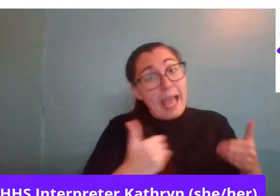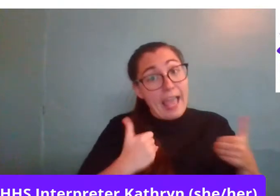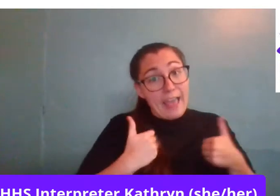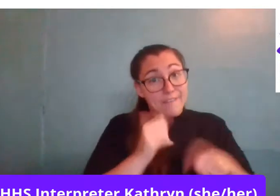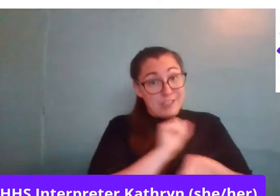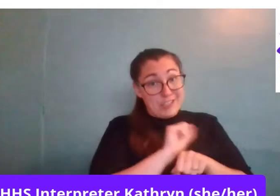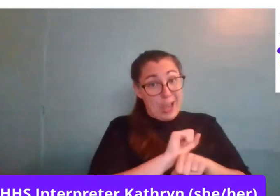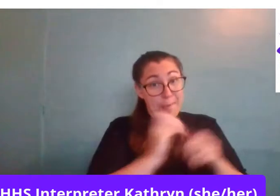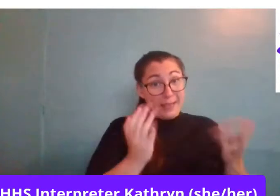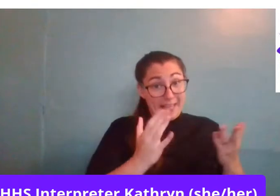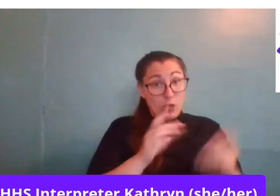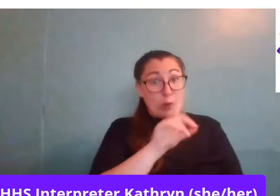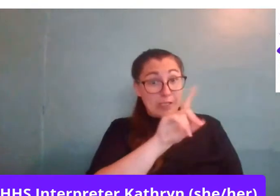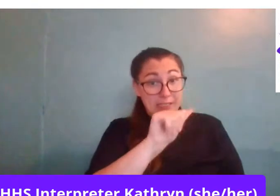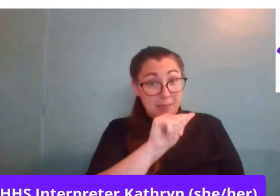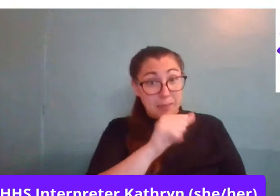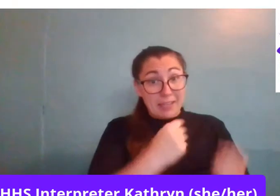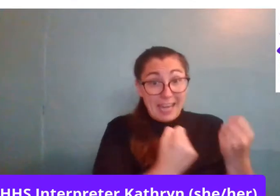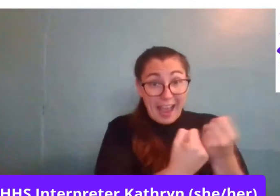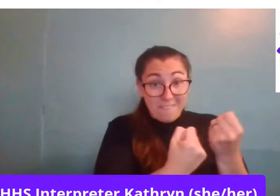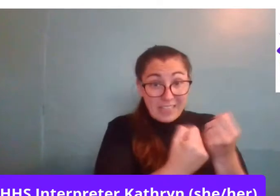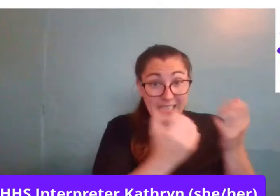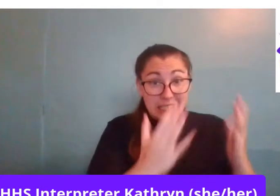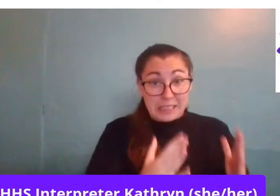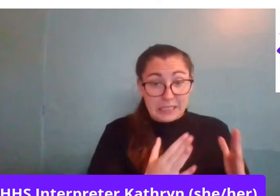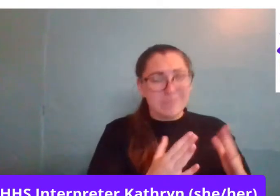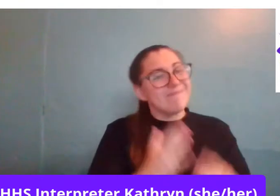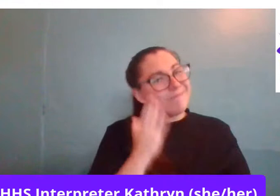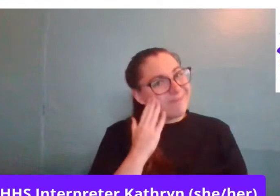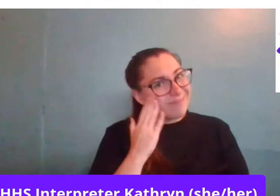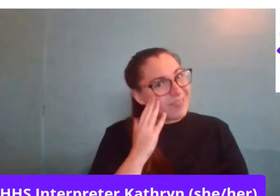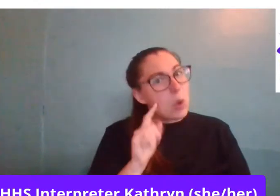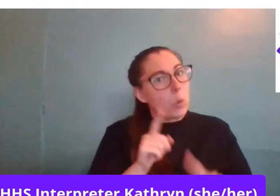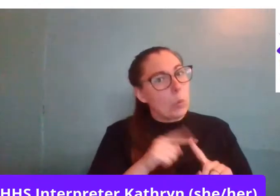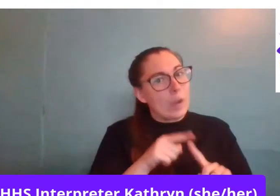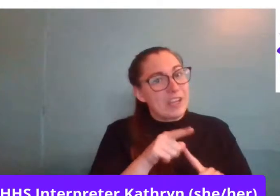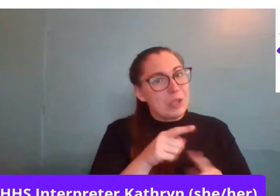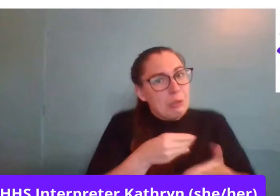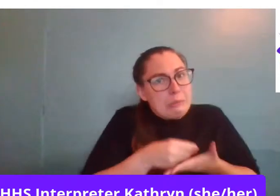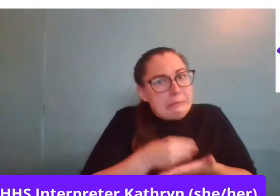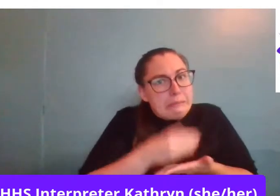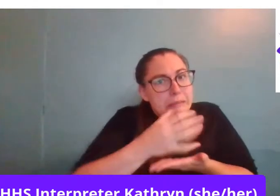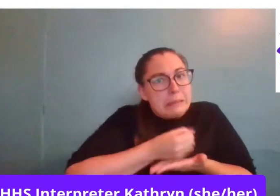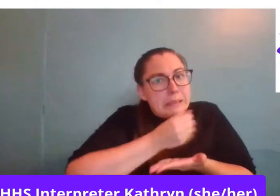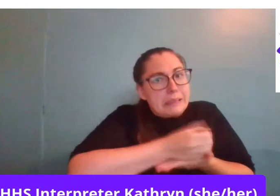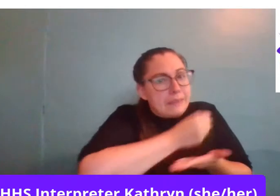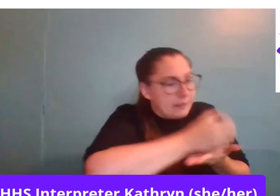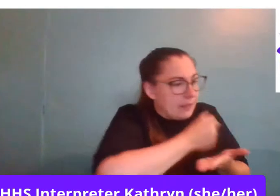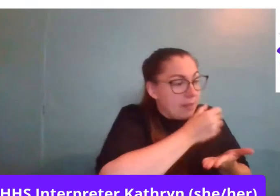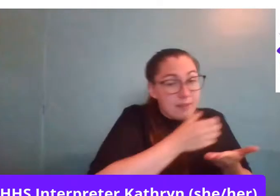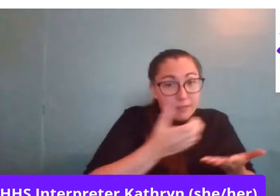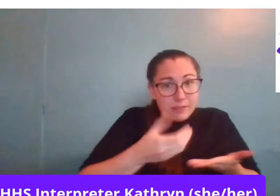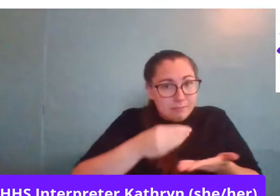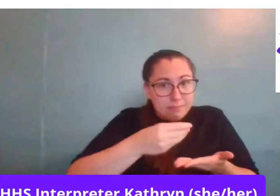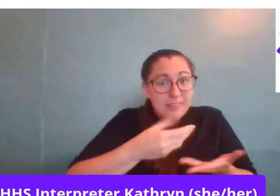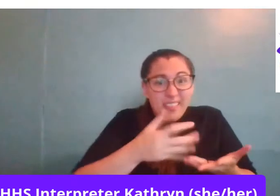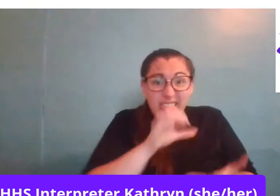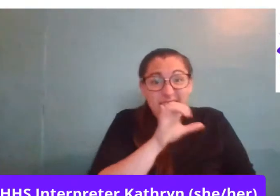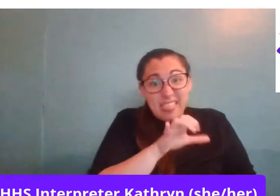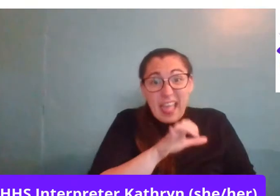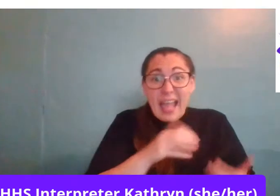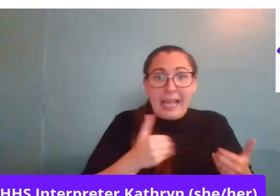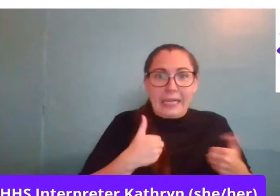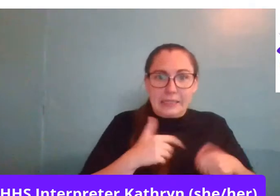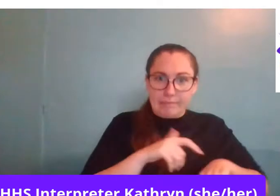Disability Advocates, and it, when you're raising dollars and things, that has its own